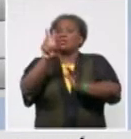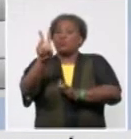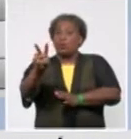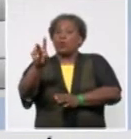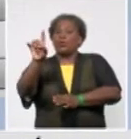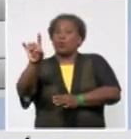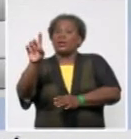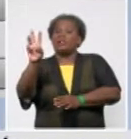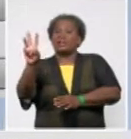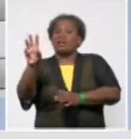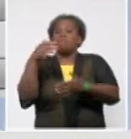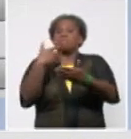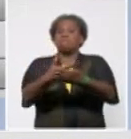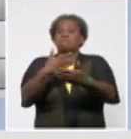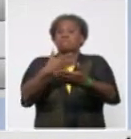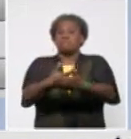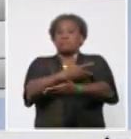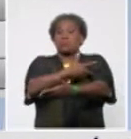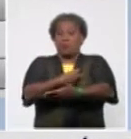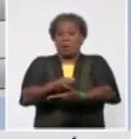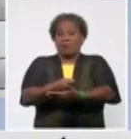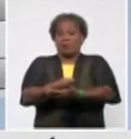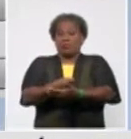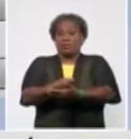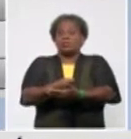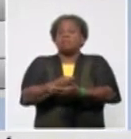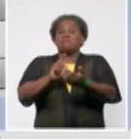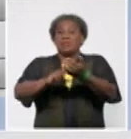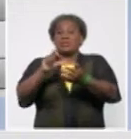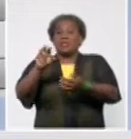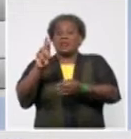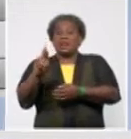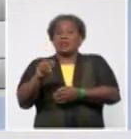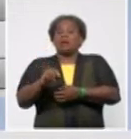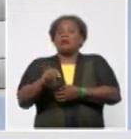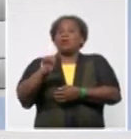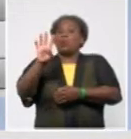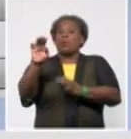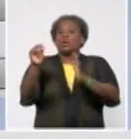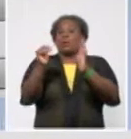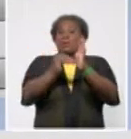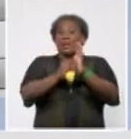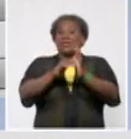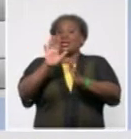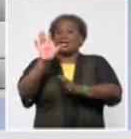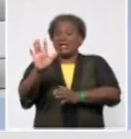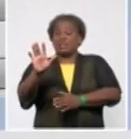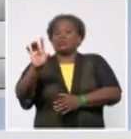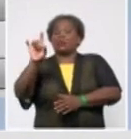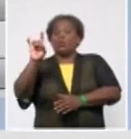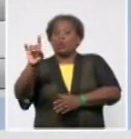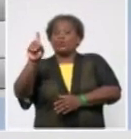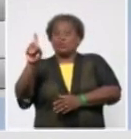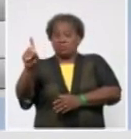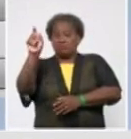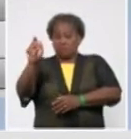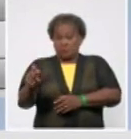its epidemiological complexity. Pinar del Rio analyzed 362 samples,